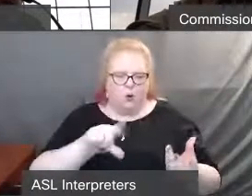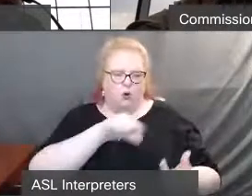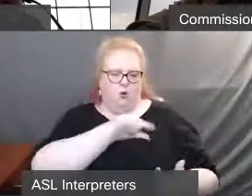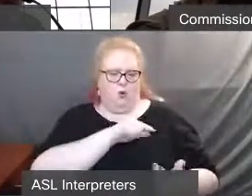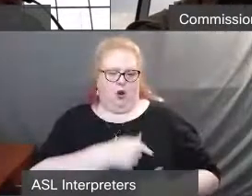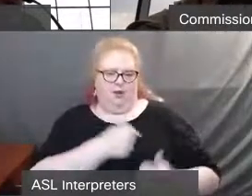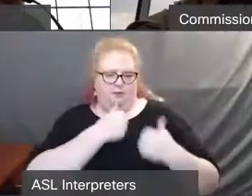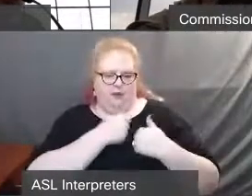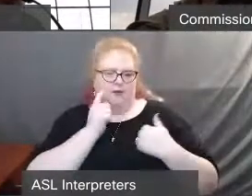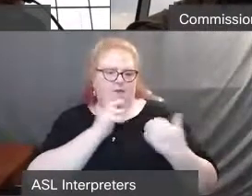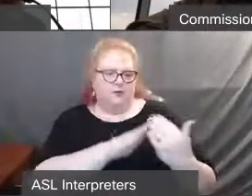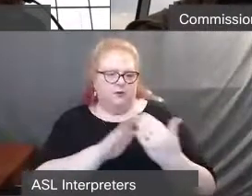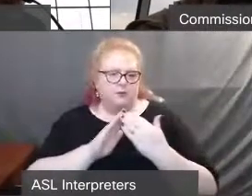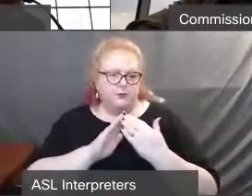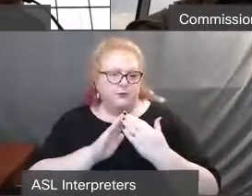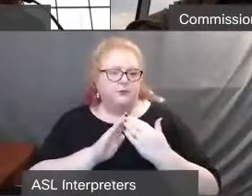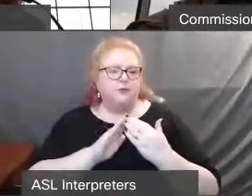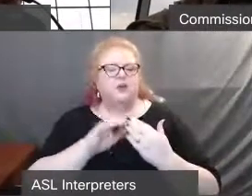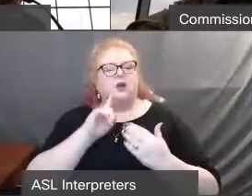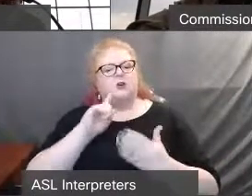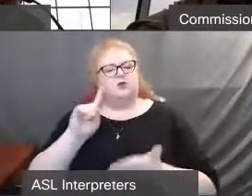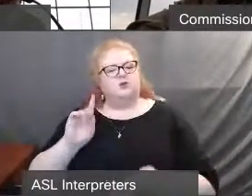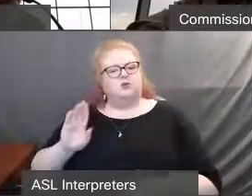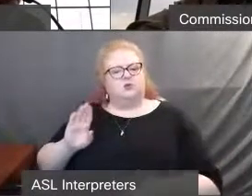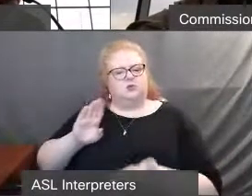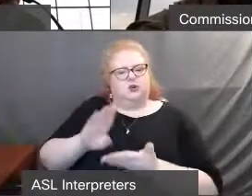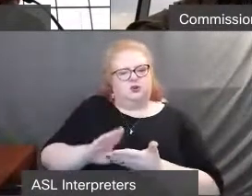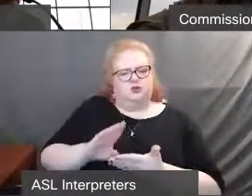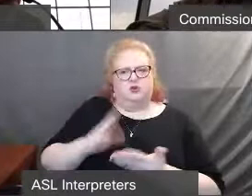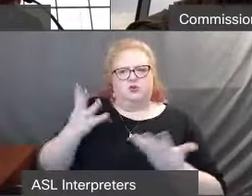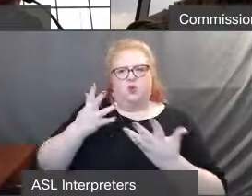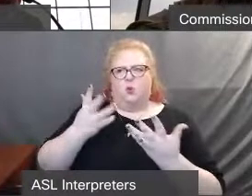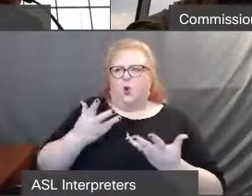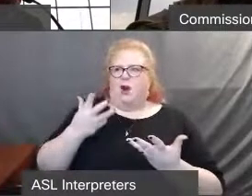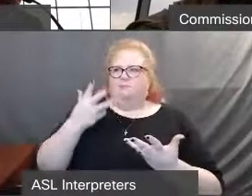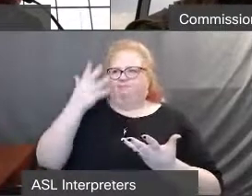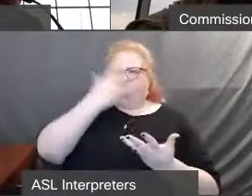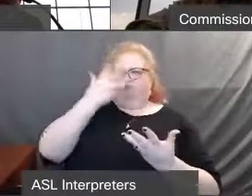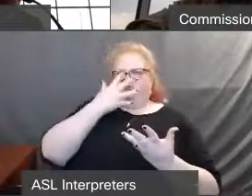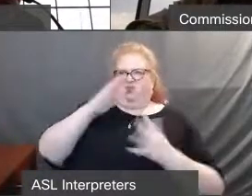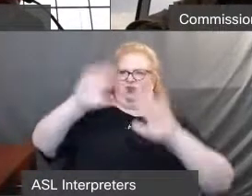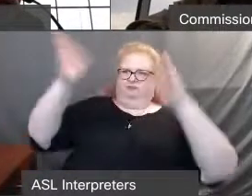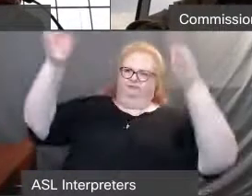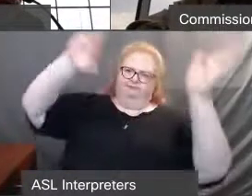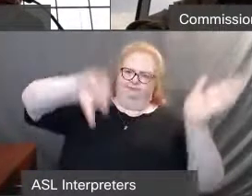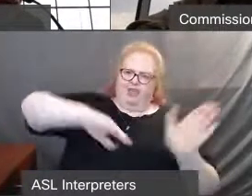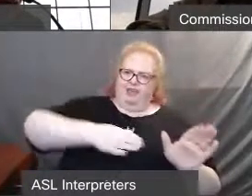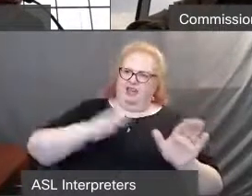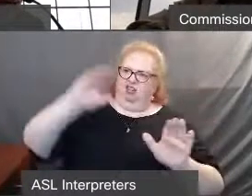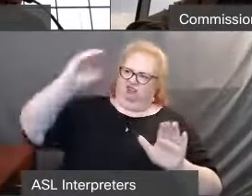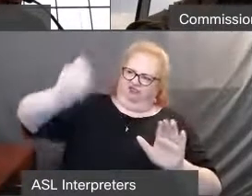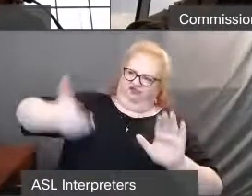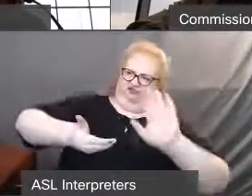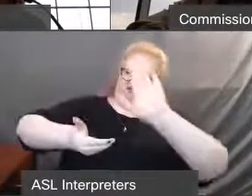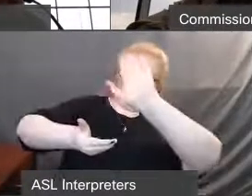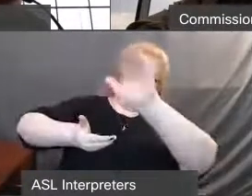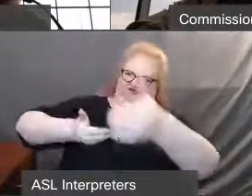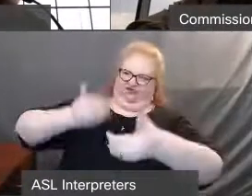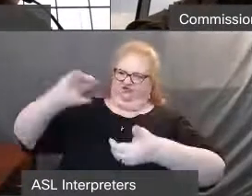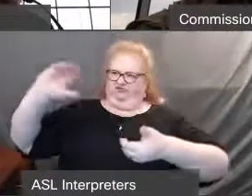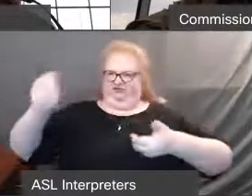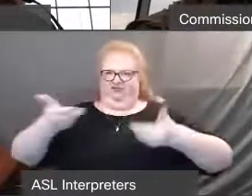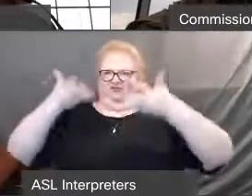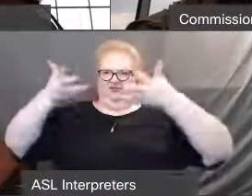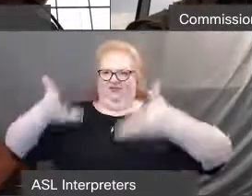hillside scars, and to prevent and to preserve the contours of the natural landscape